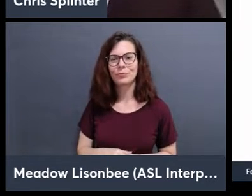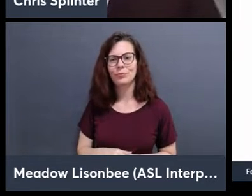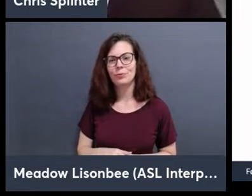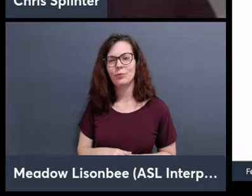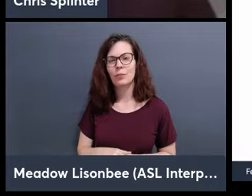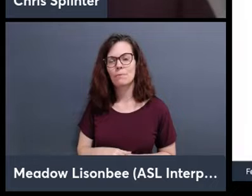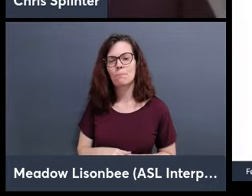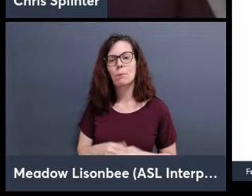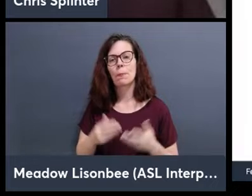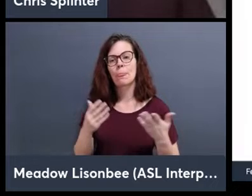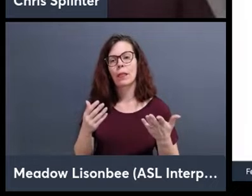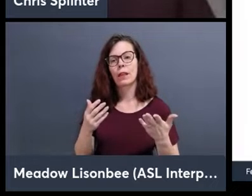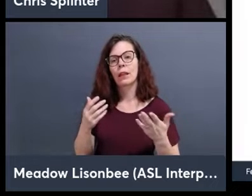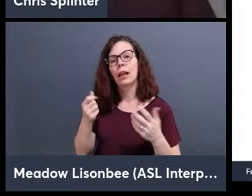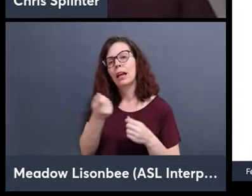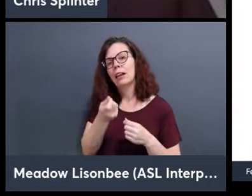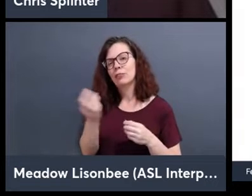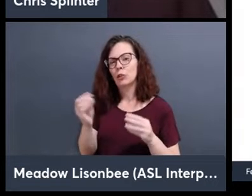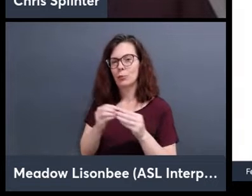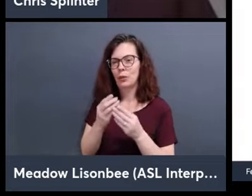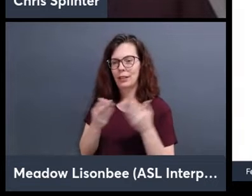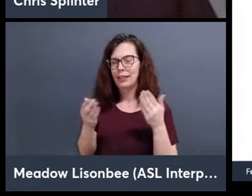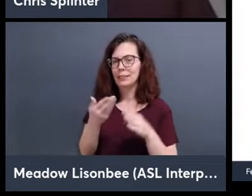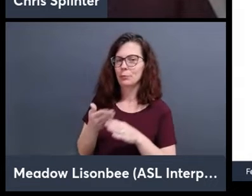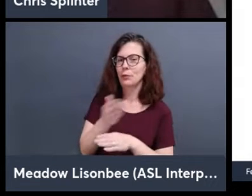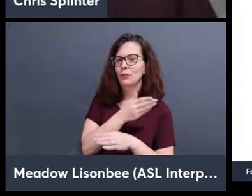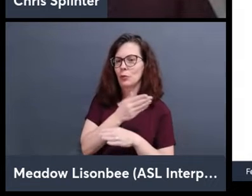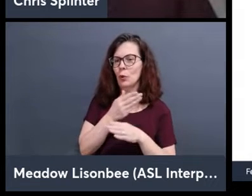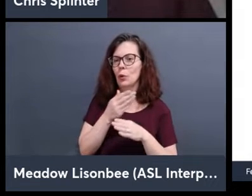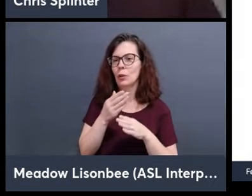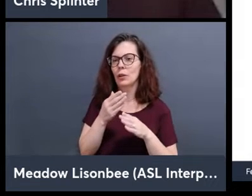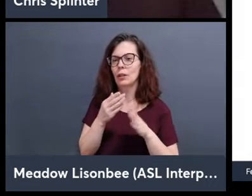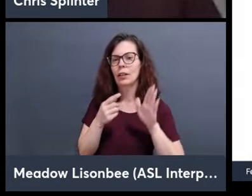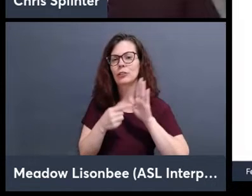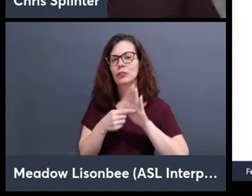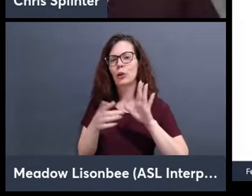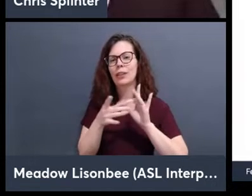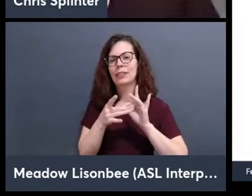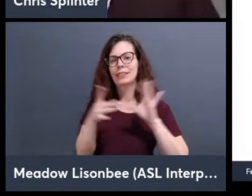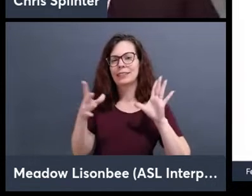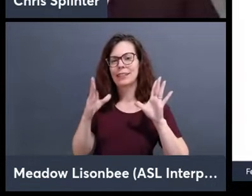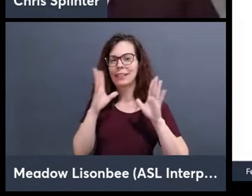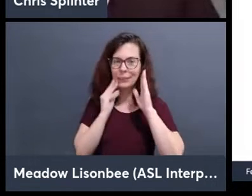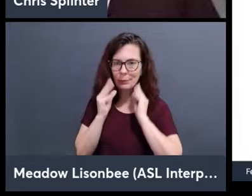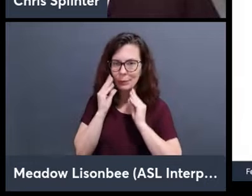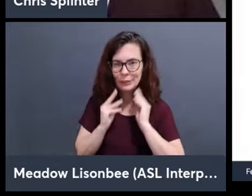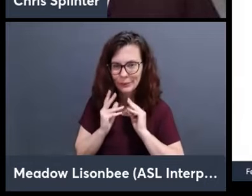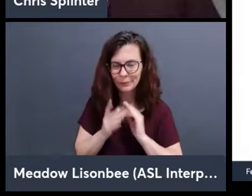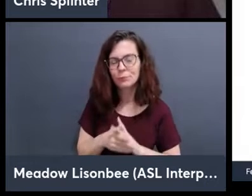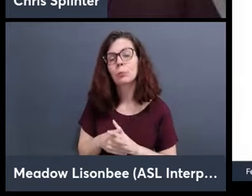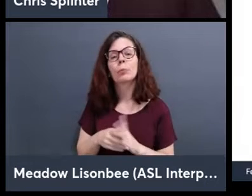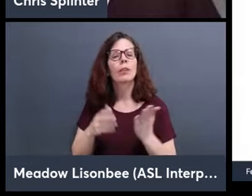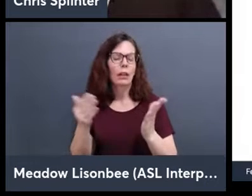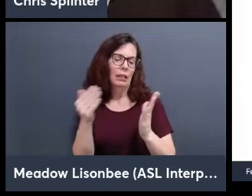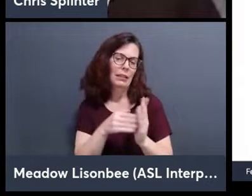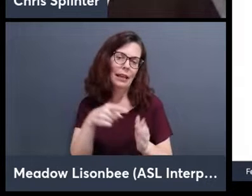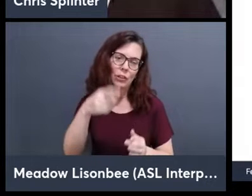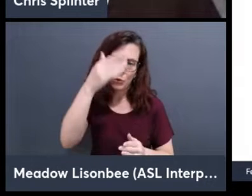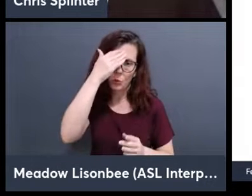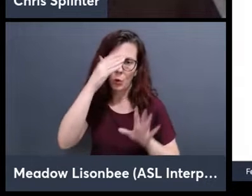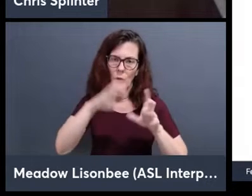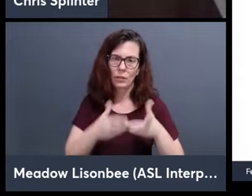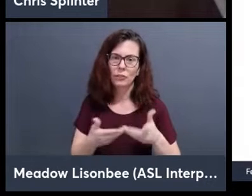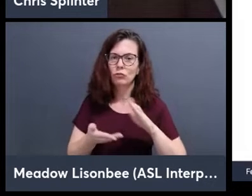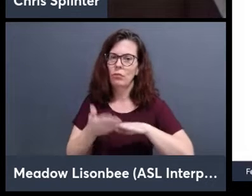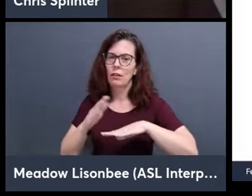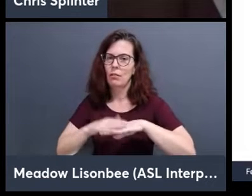And I just want to go through a few more things here before we jump into the disconnected experience. So again, this cluster is running on the